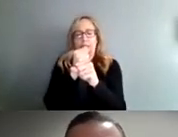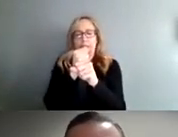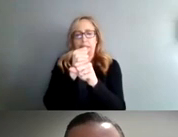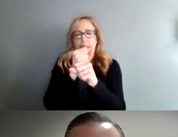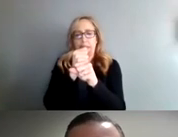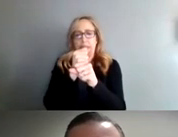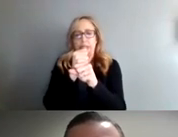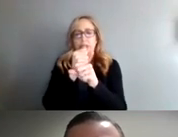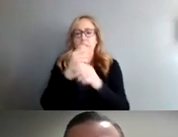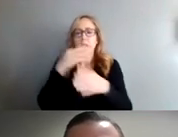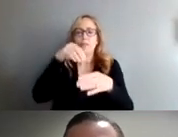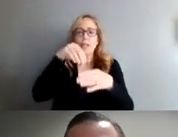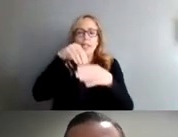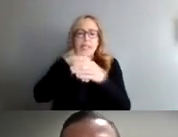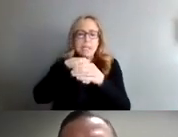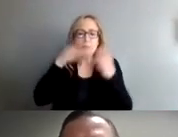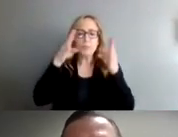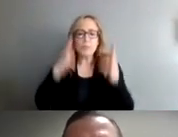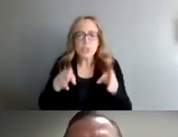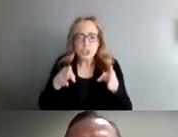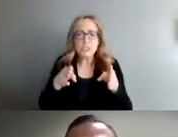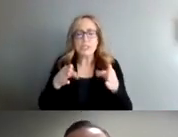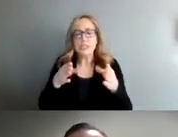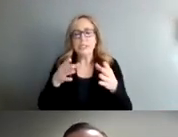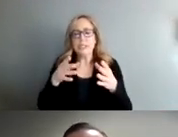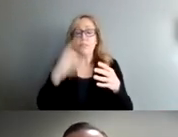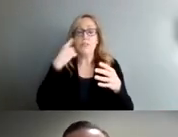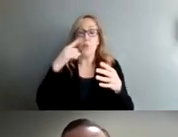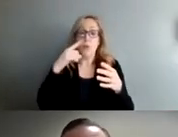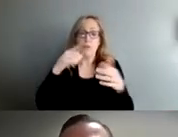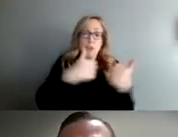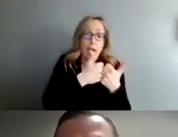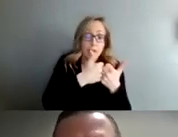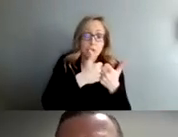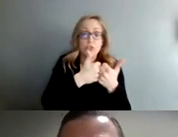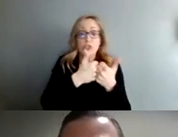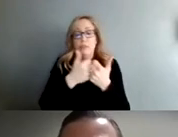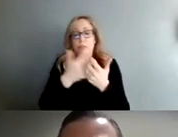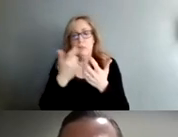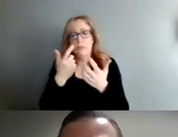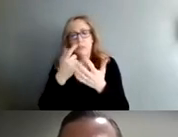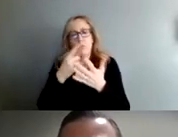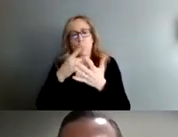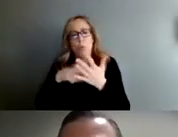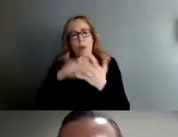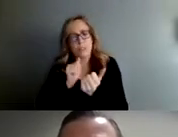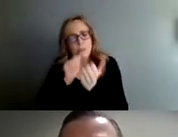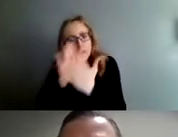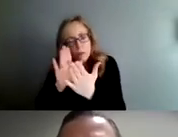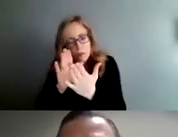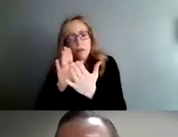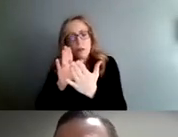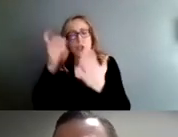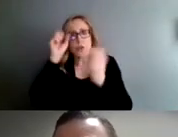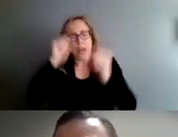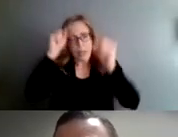provide you a summary of both the opportunities and challenges so that we can provide for you really as clear a picture as